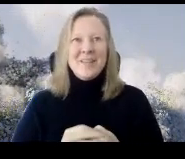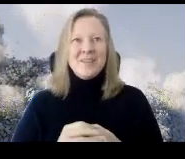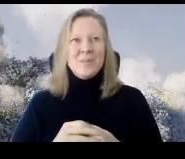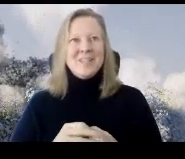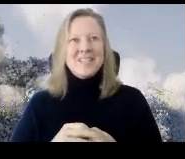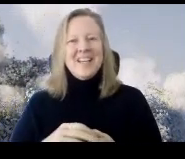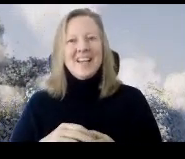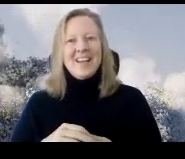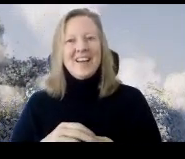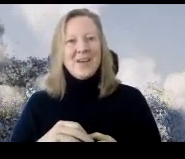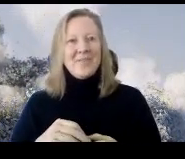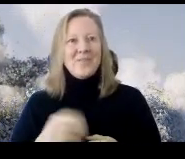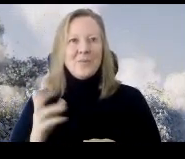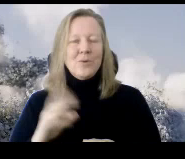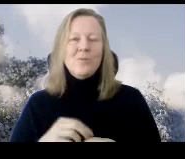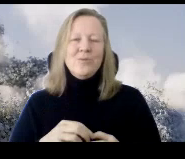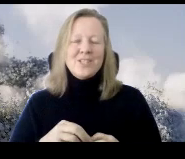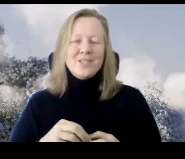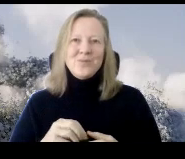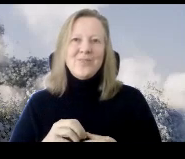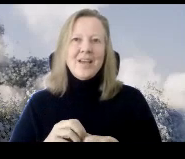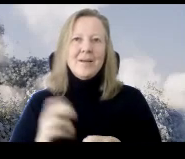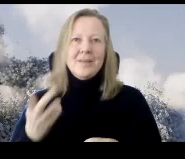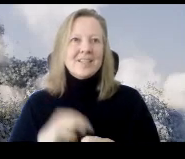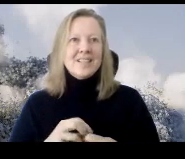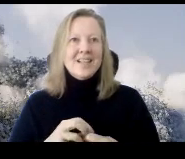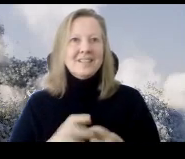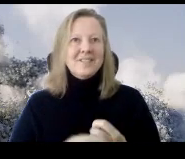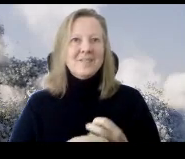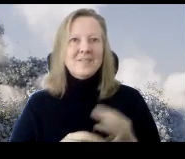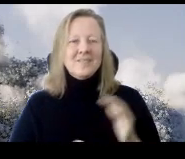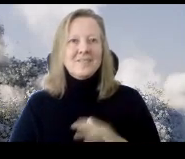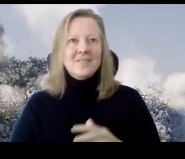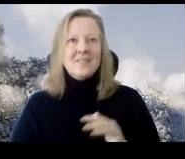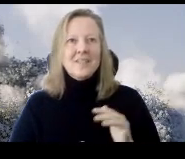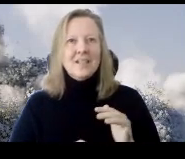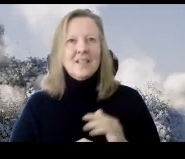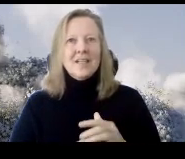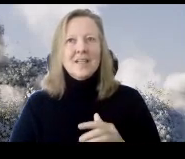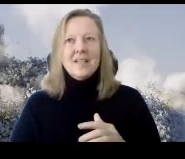forget a how big chance the by group the is. end. Yeah. Okay, we'll finish soon. The next slide.